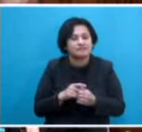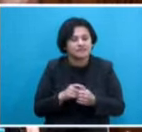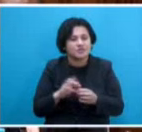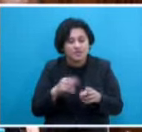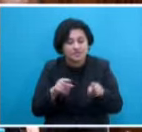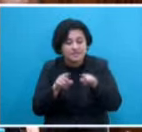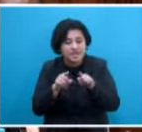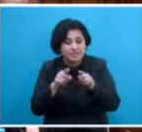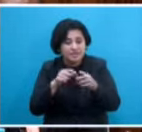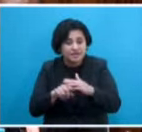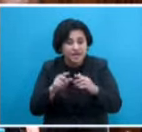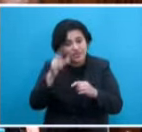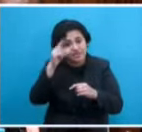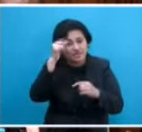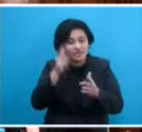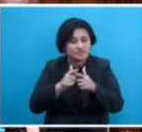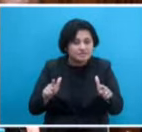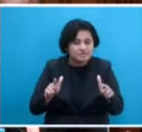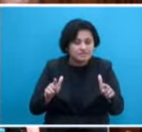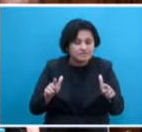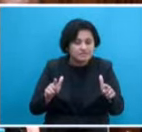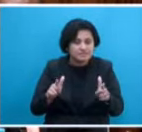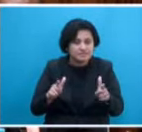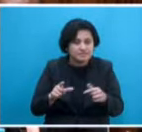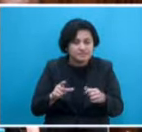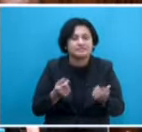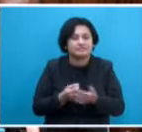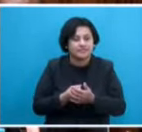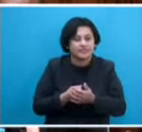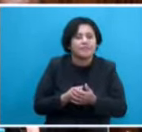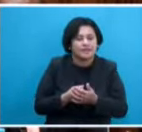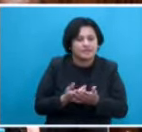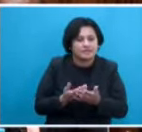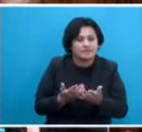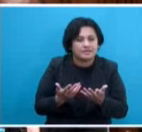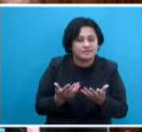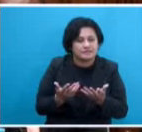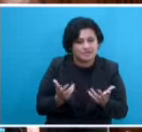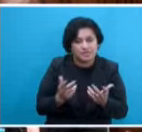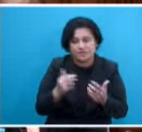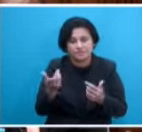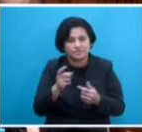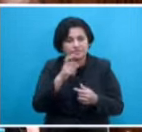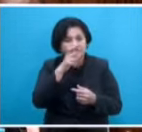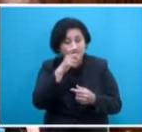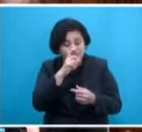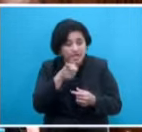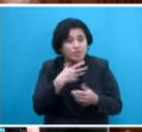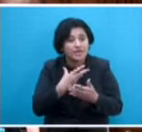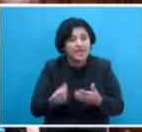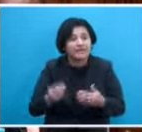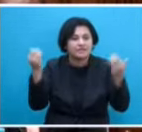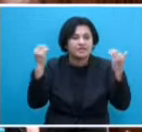the problem is the Attorney General doesn't even trust his own ministers to make their own decisions. The problem is we have a lawyer running